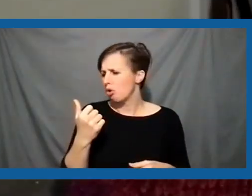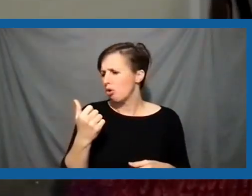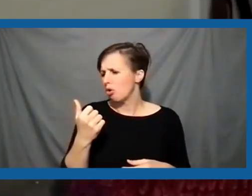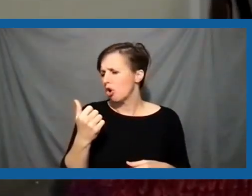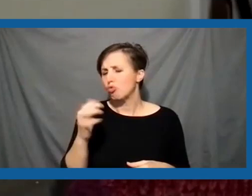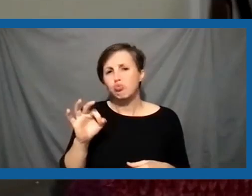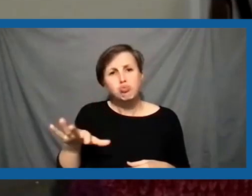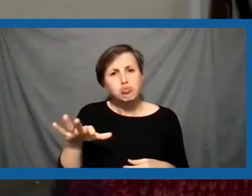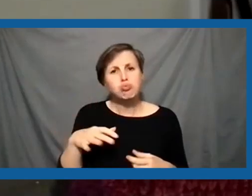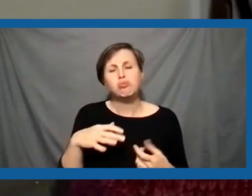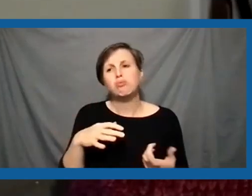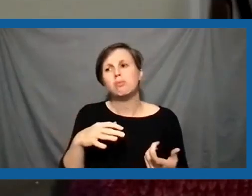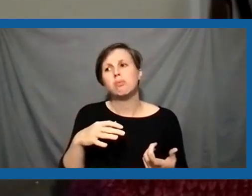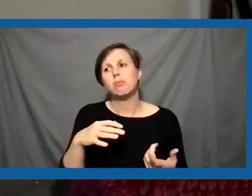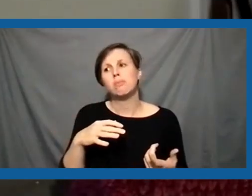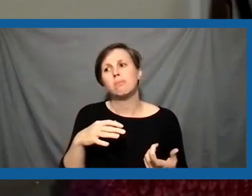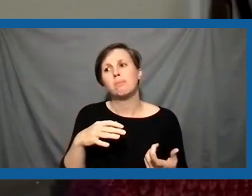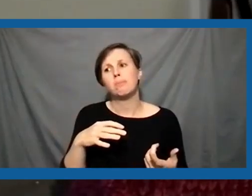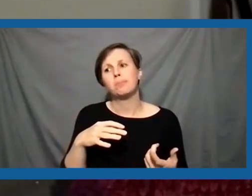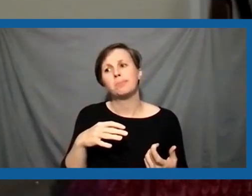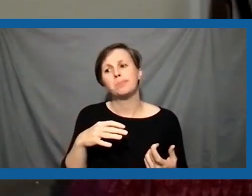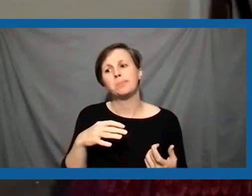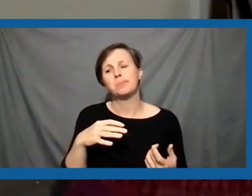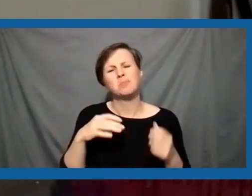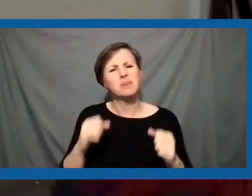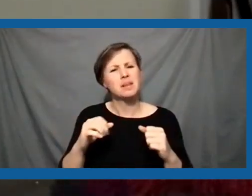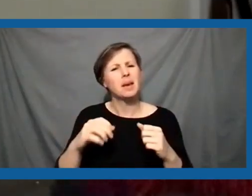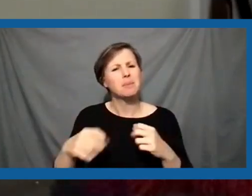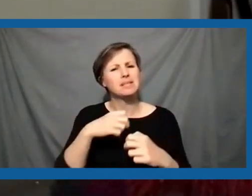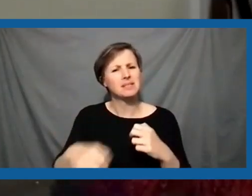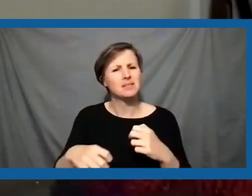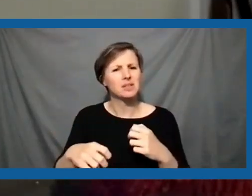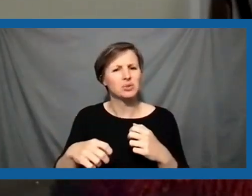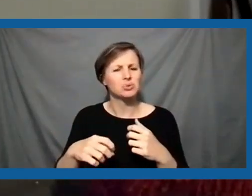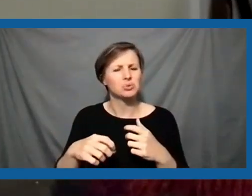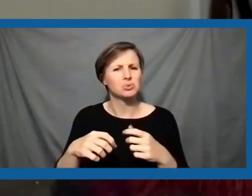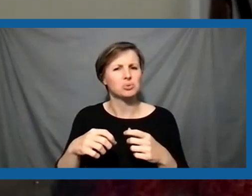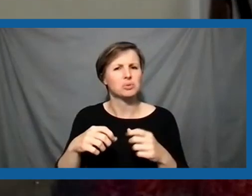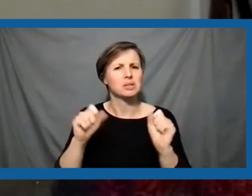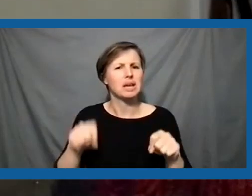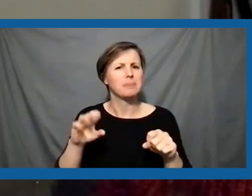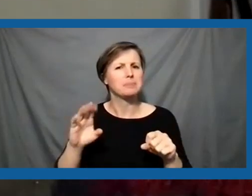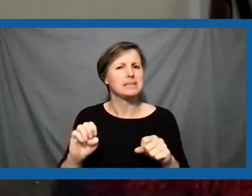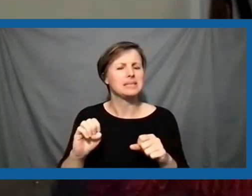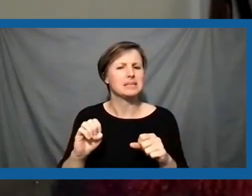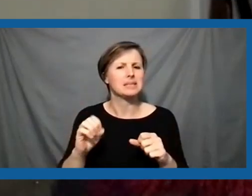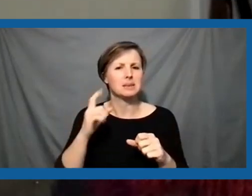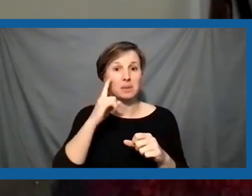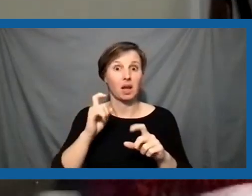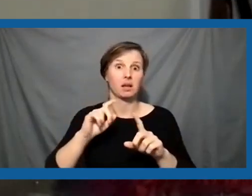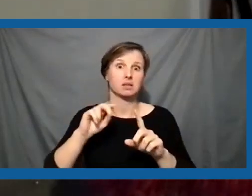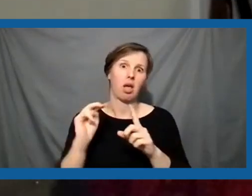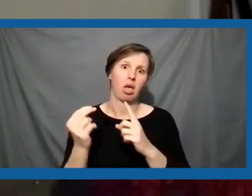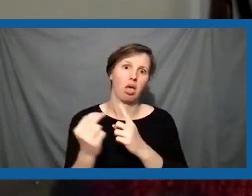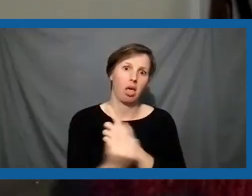I have is it can be difficult to work in Indian country because of the different perspectives and trying